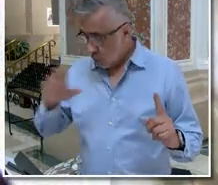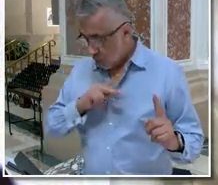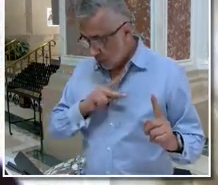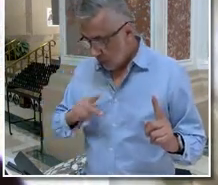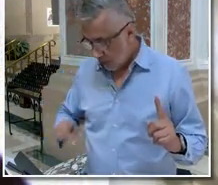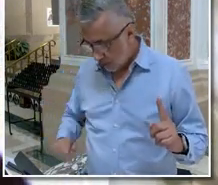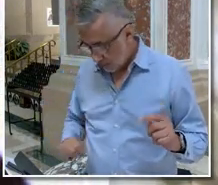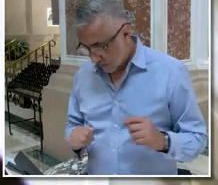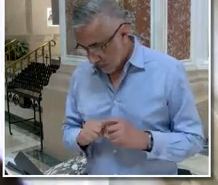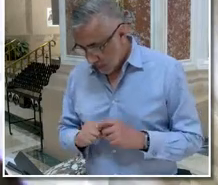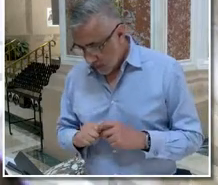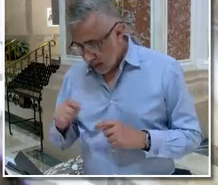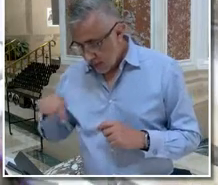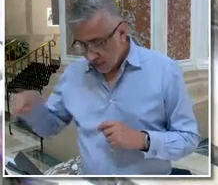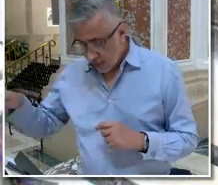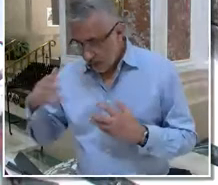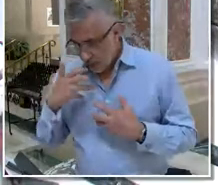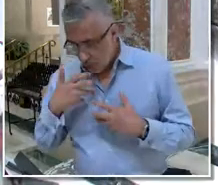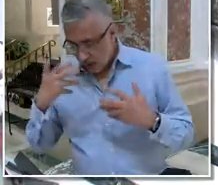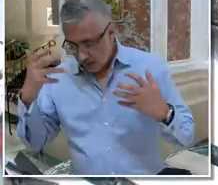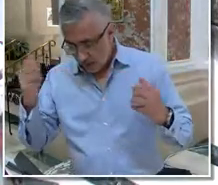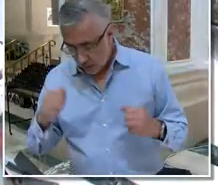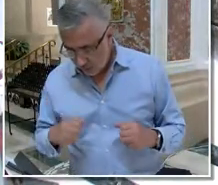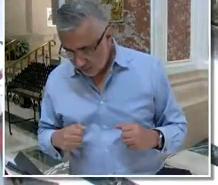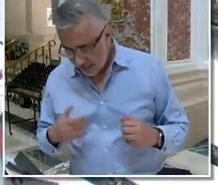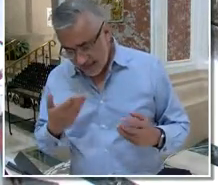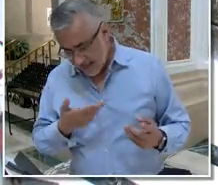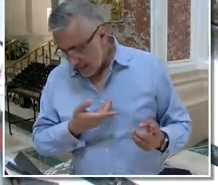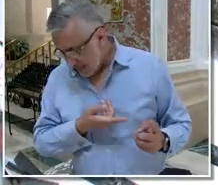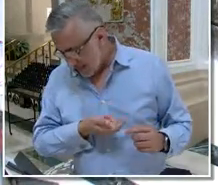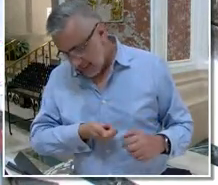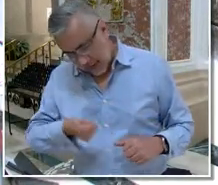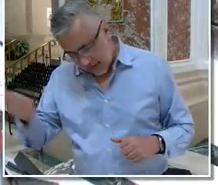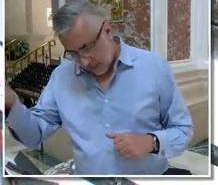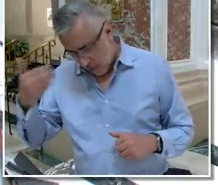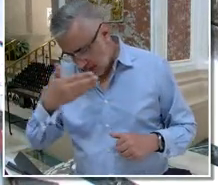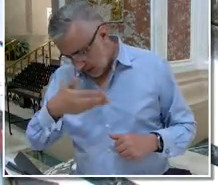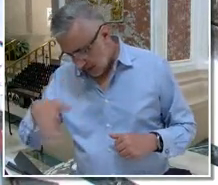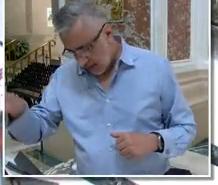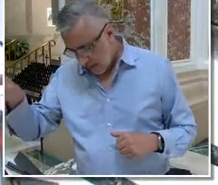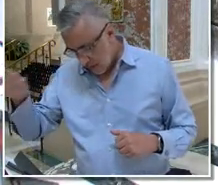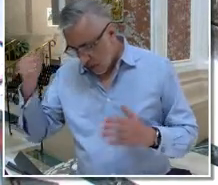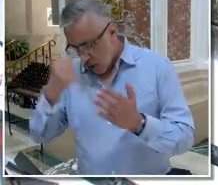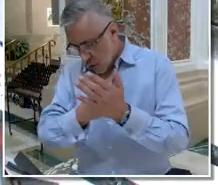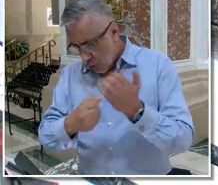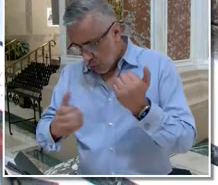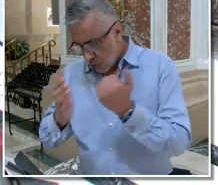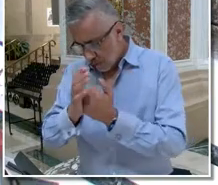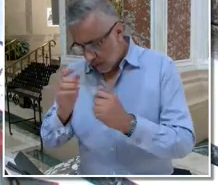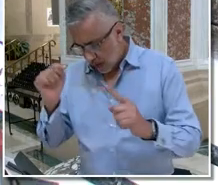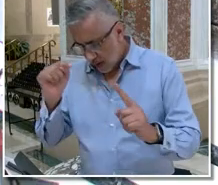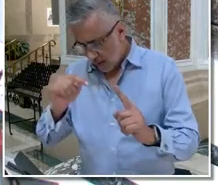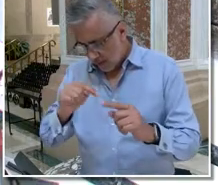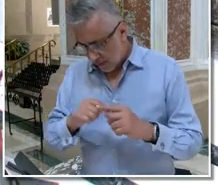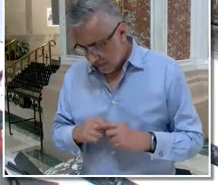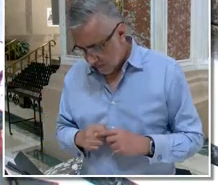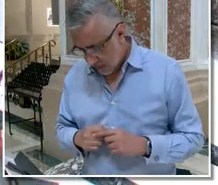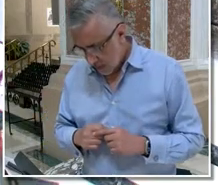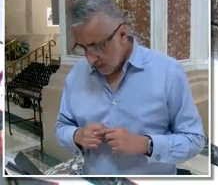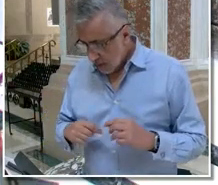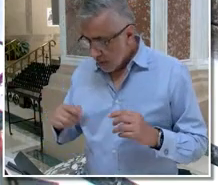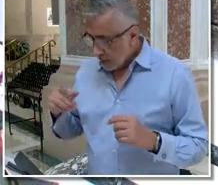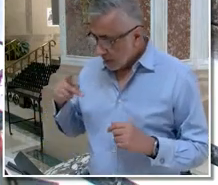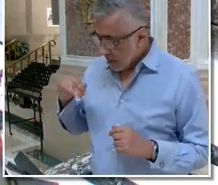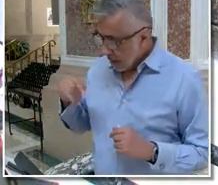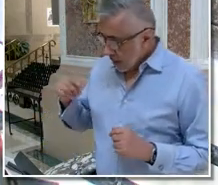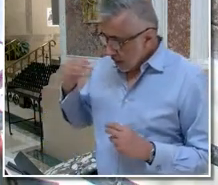king." They cried out, "Take him away, take him away, crucify him."